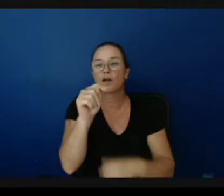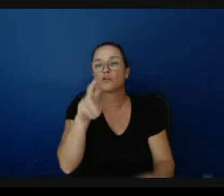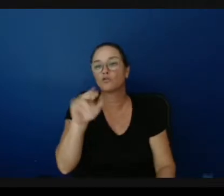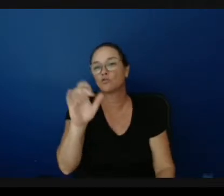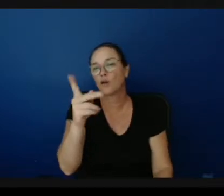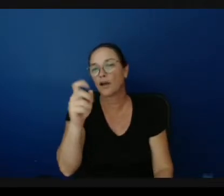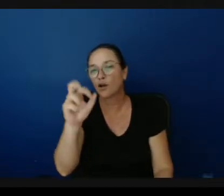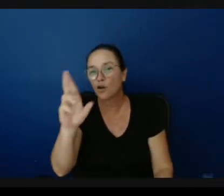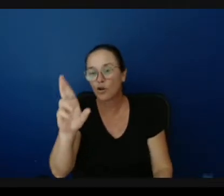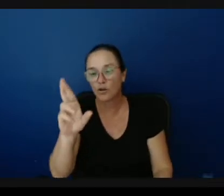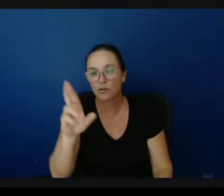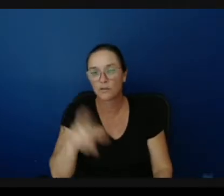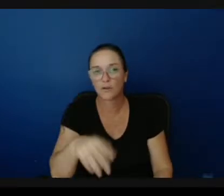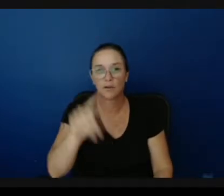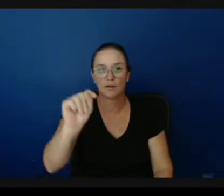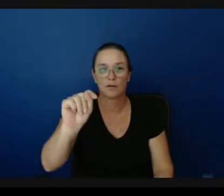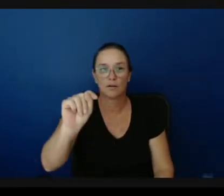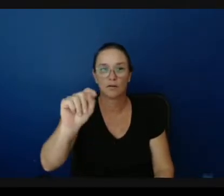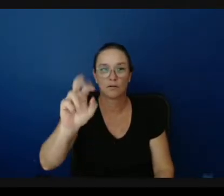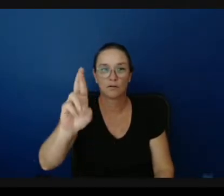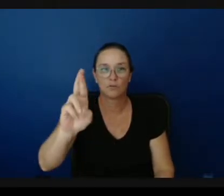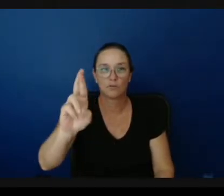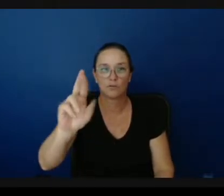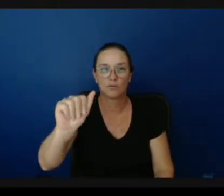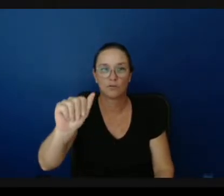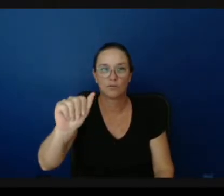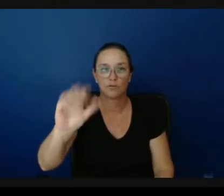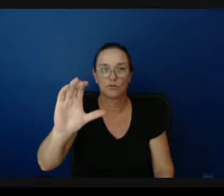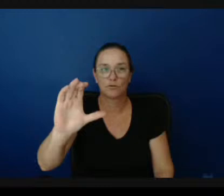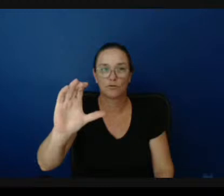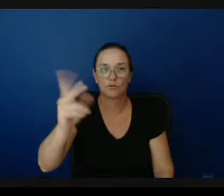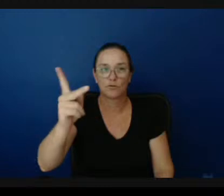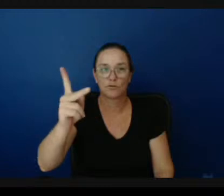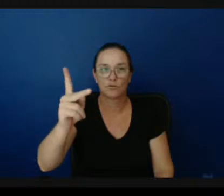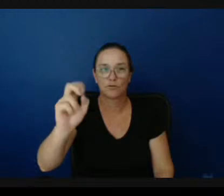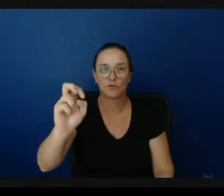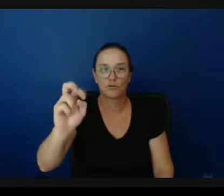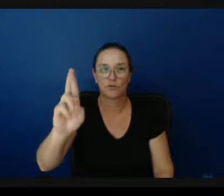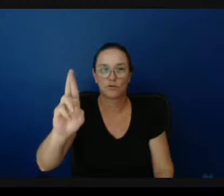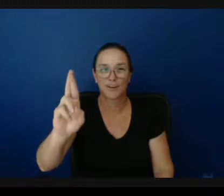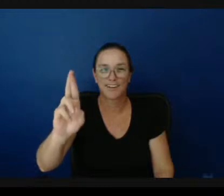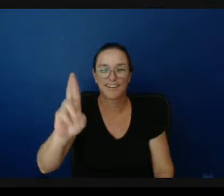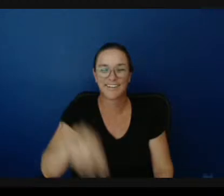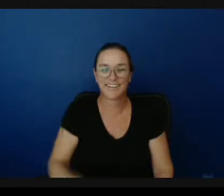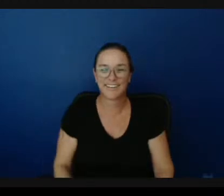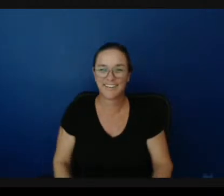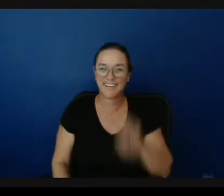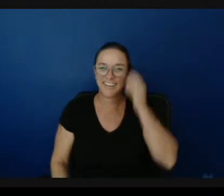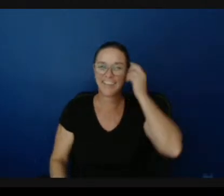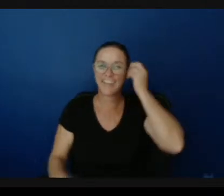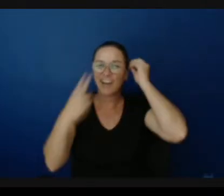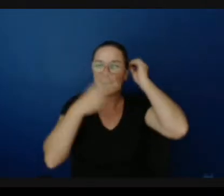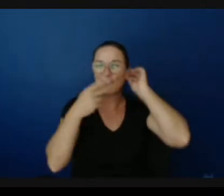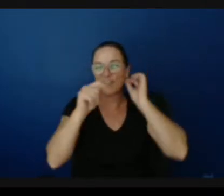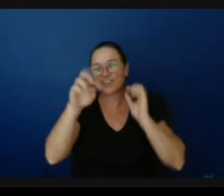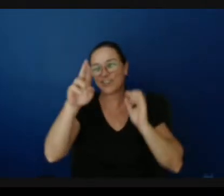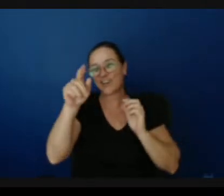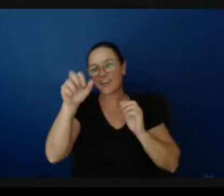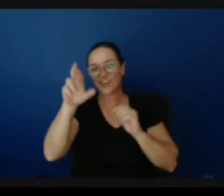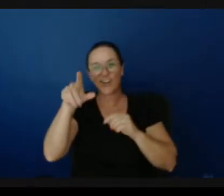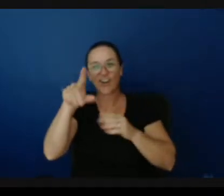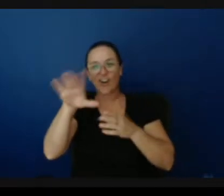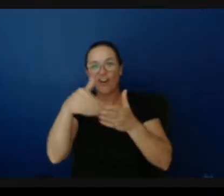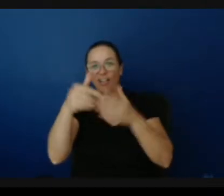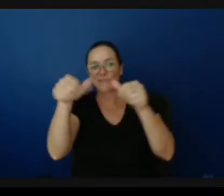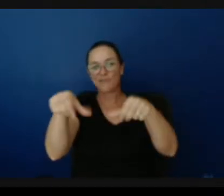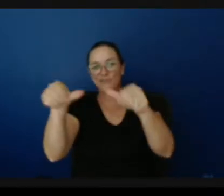these contributors are awesome. Some great shots. And these are just a small sample of what has been posted over the course of the eruption. If